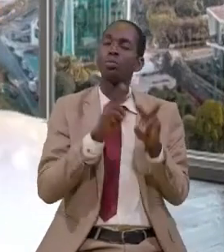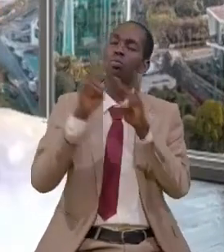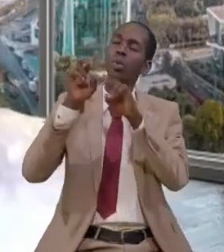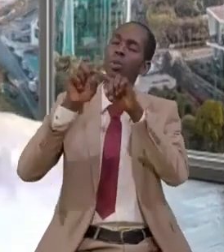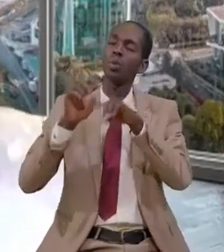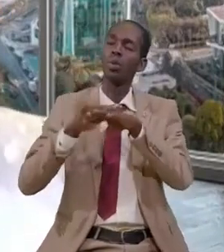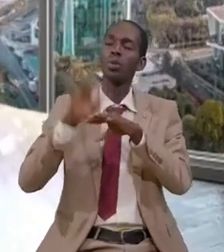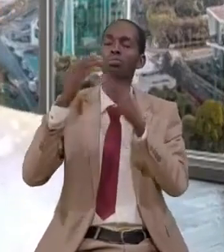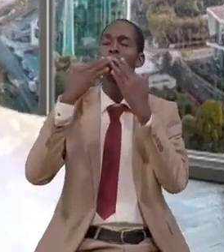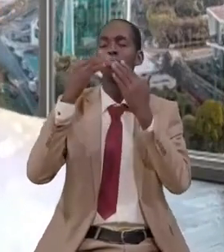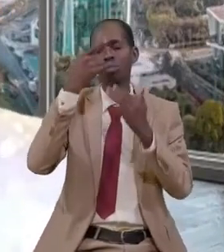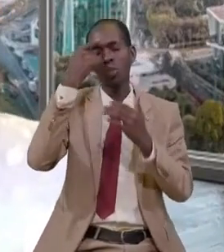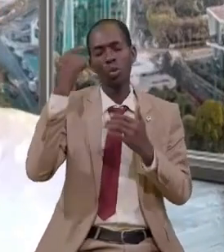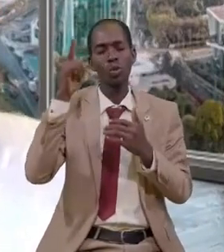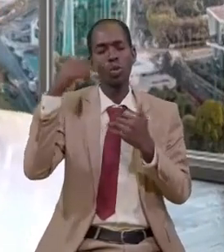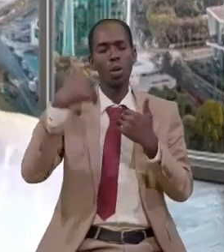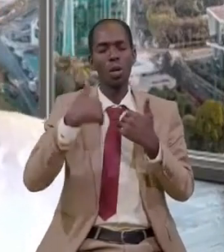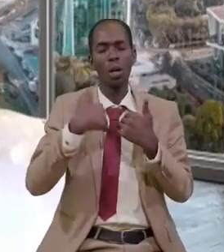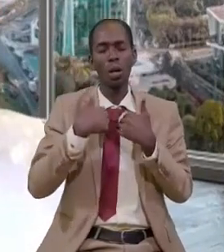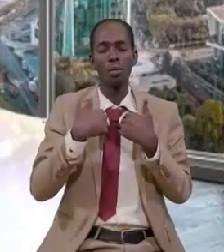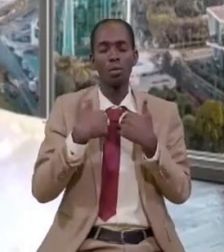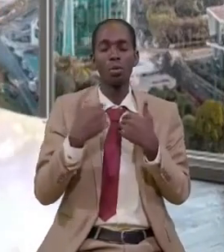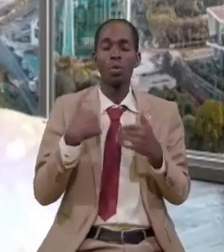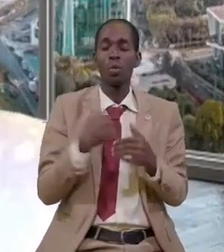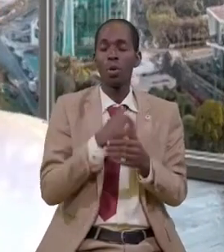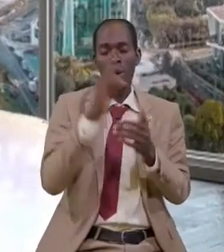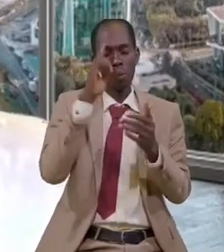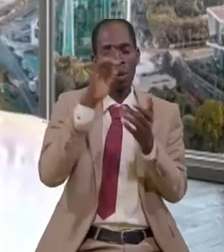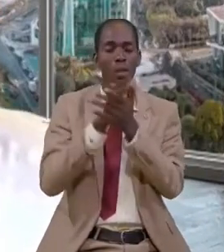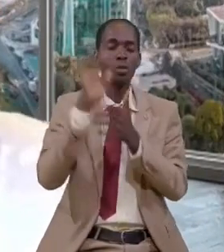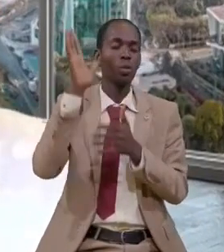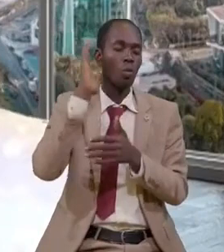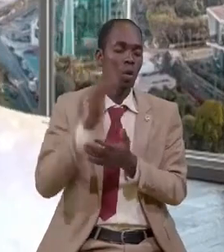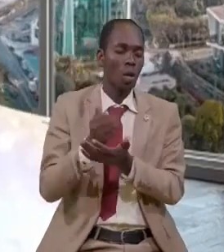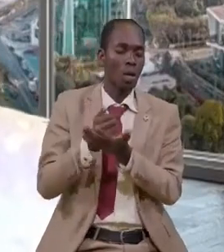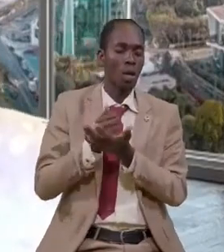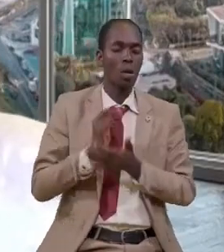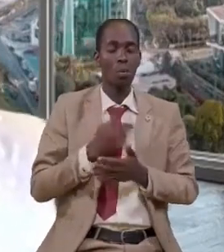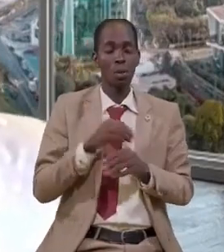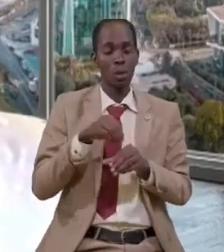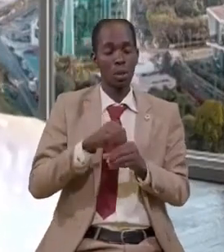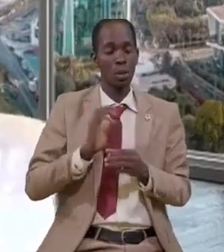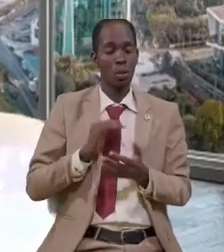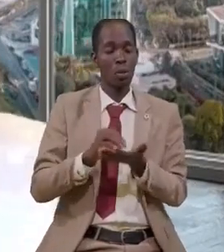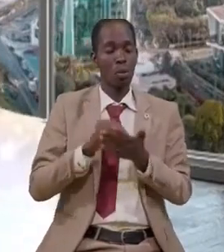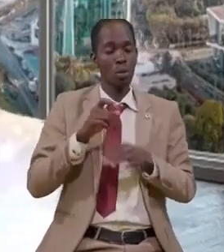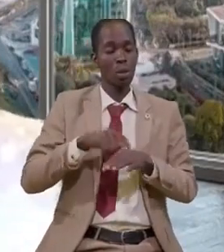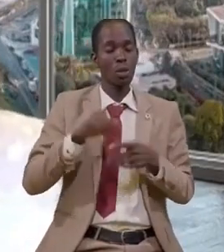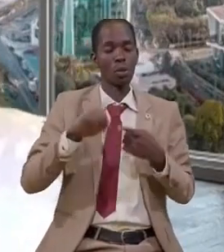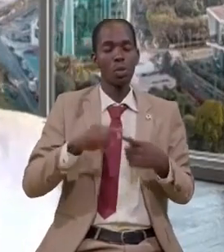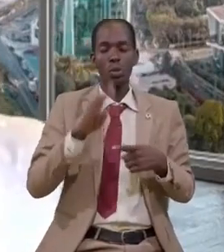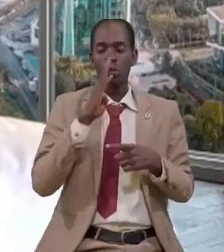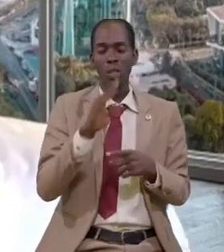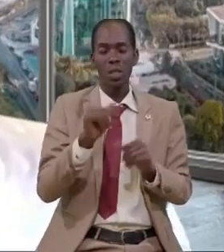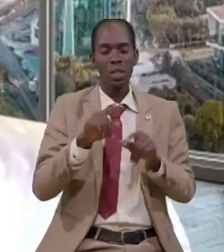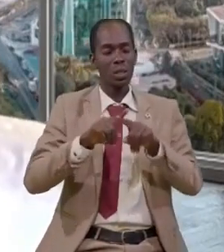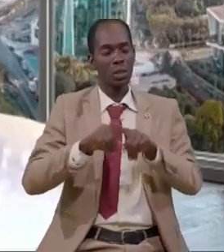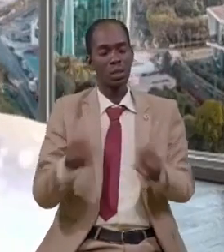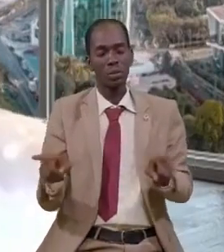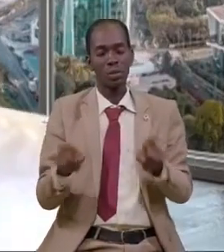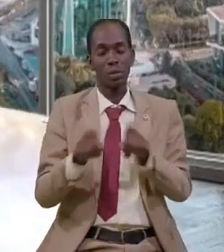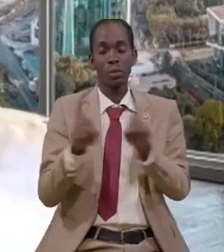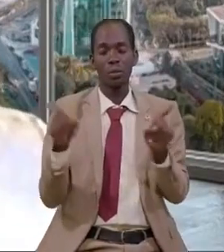we believe that, Father, you will help us in our own generation to make a difference for your glory in